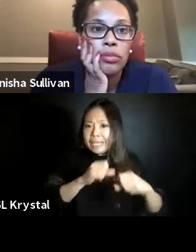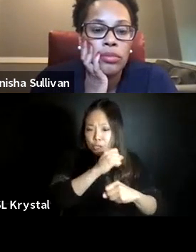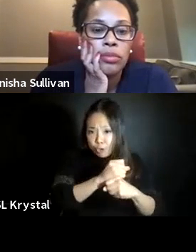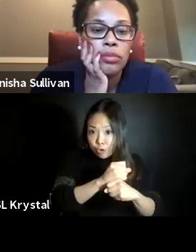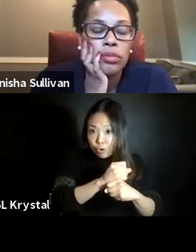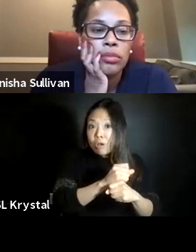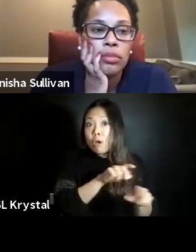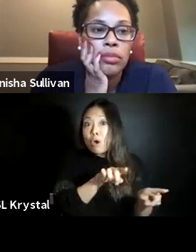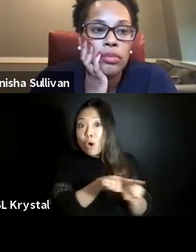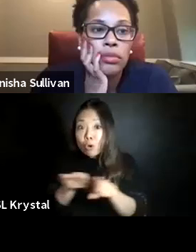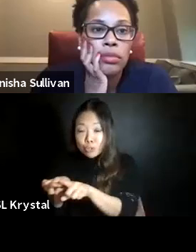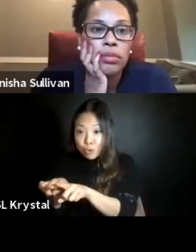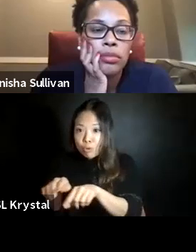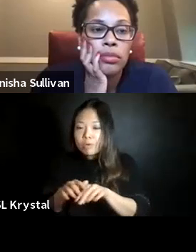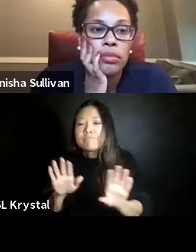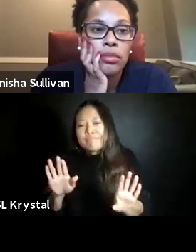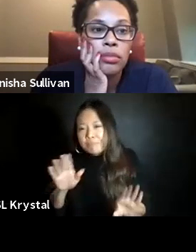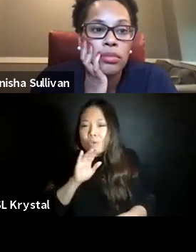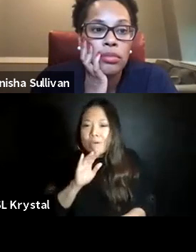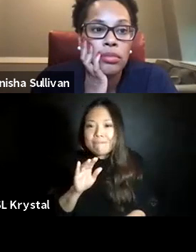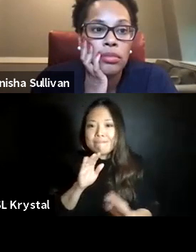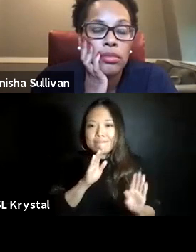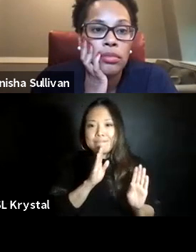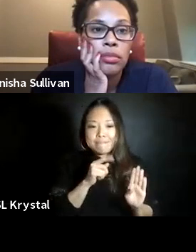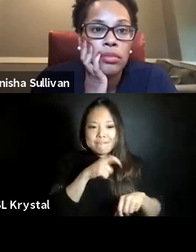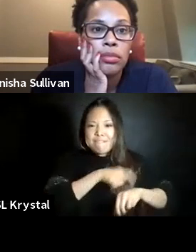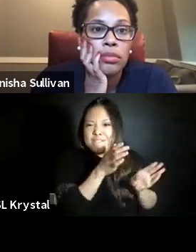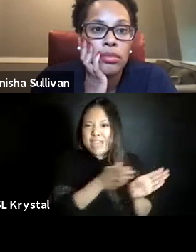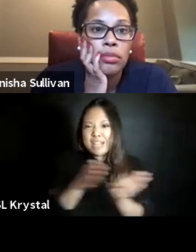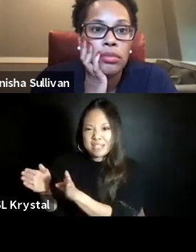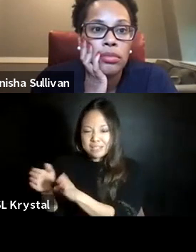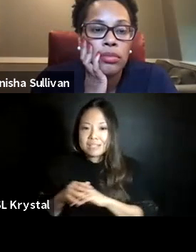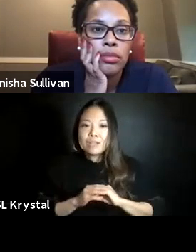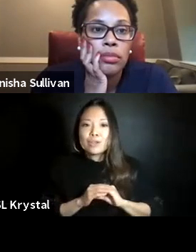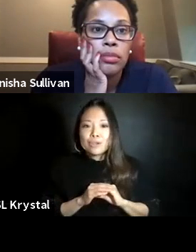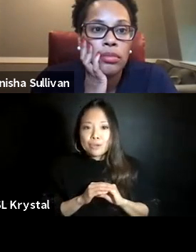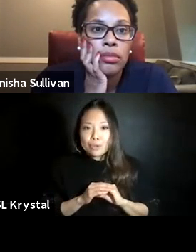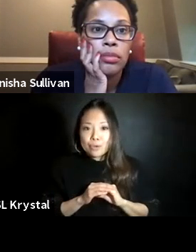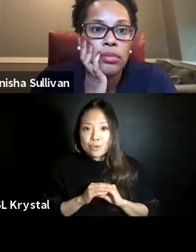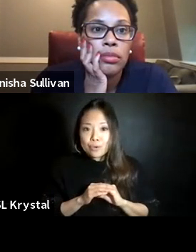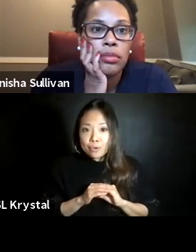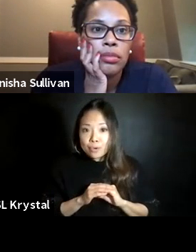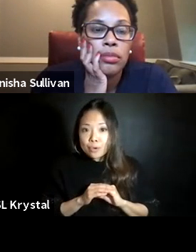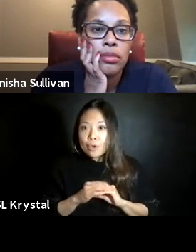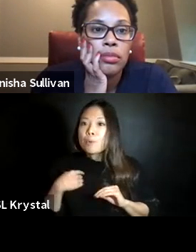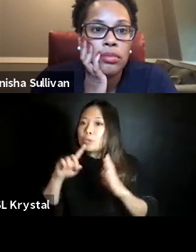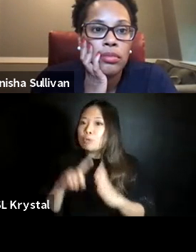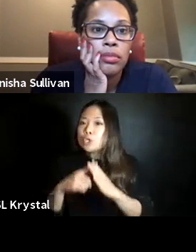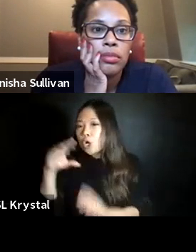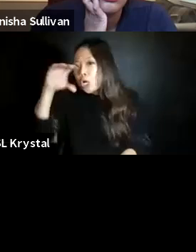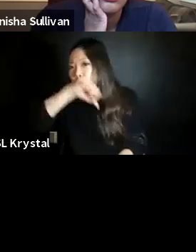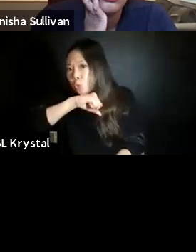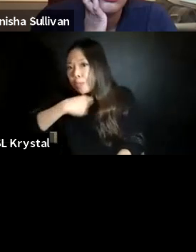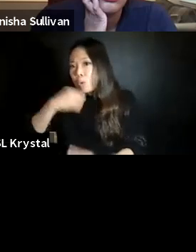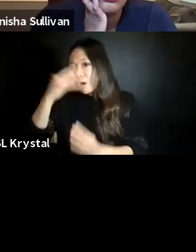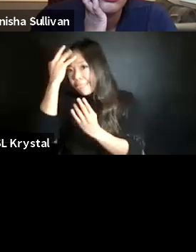begin into phases, but to actually begin with assuming that we're talking about fall 2022.